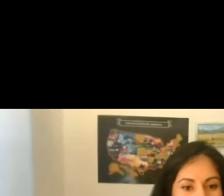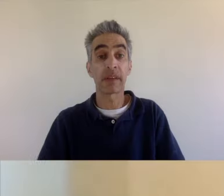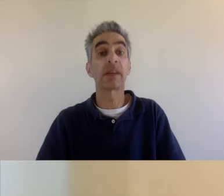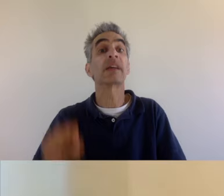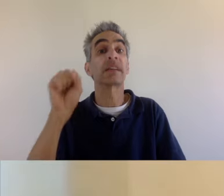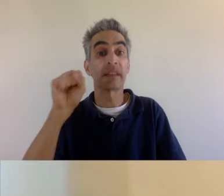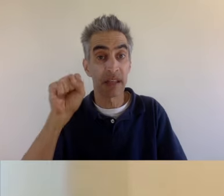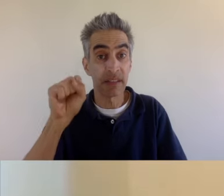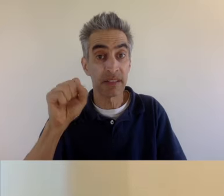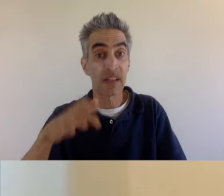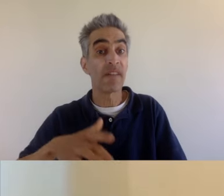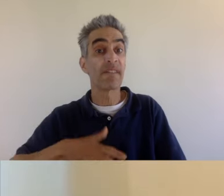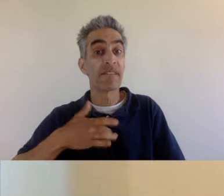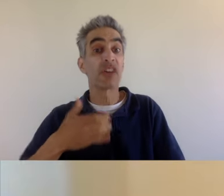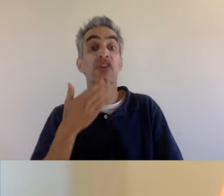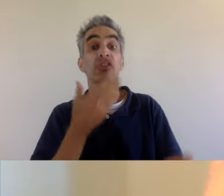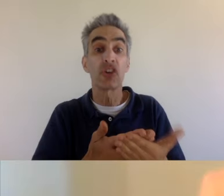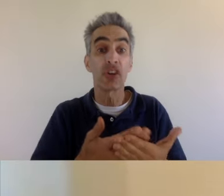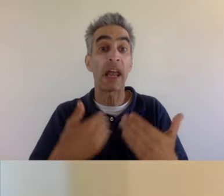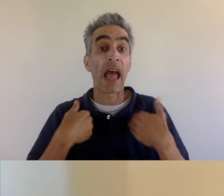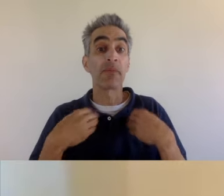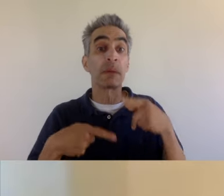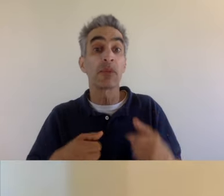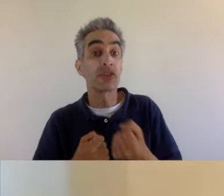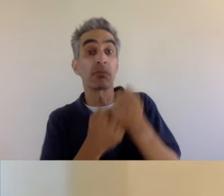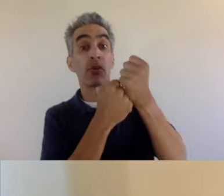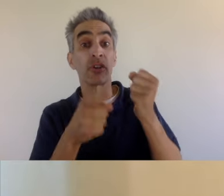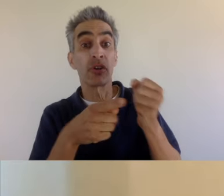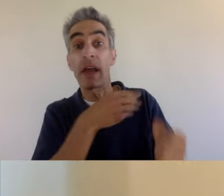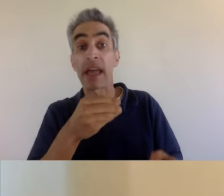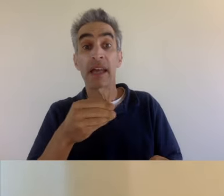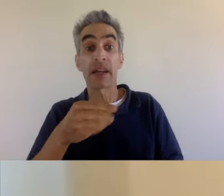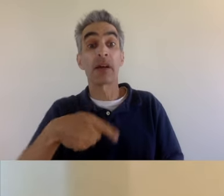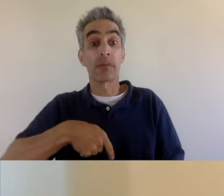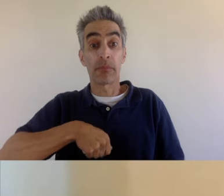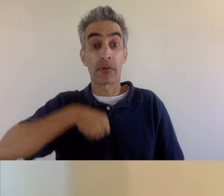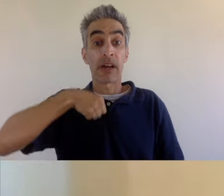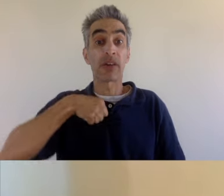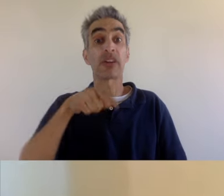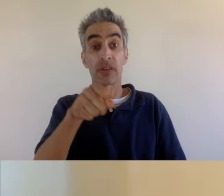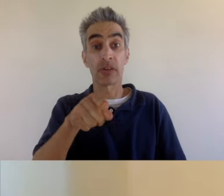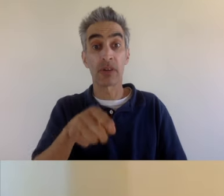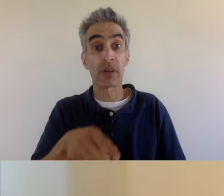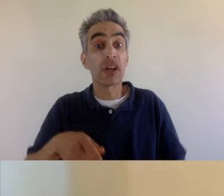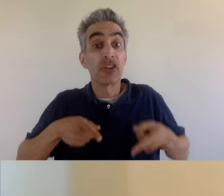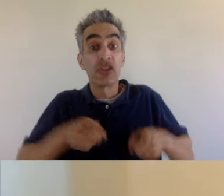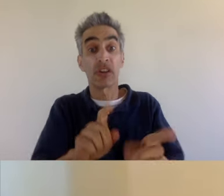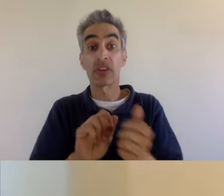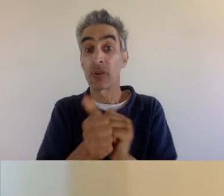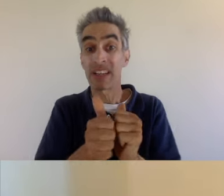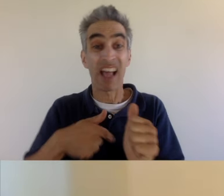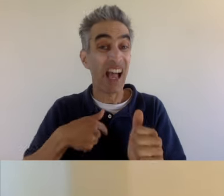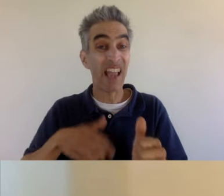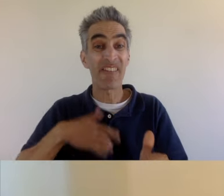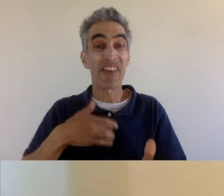are proud of you. And yeah, it was actually that a boost of energy during the race when you're feeling kind of